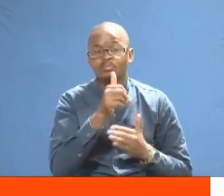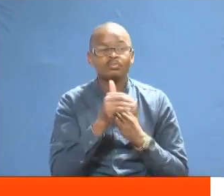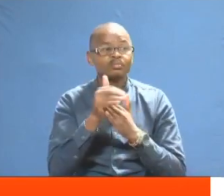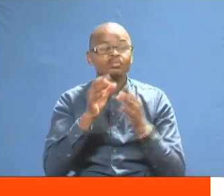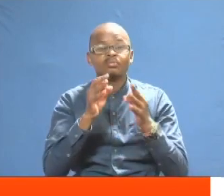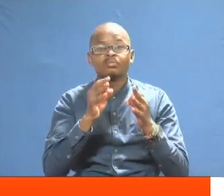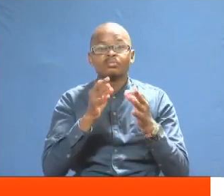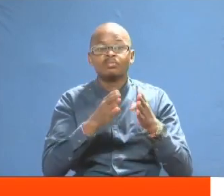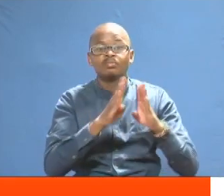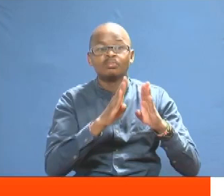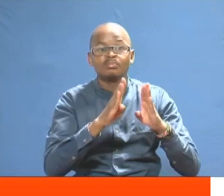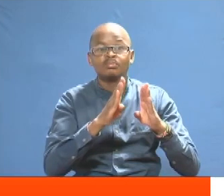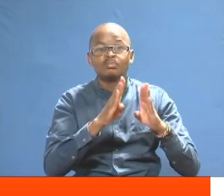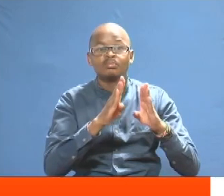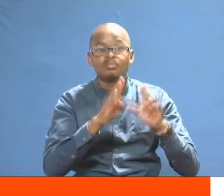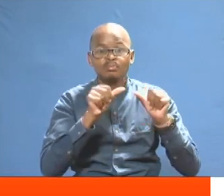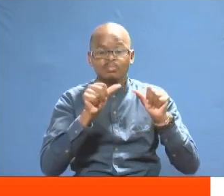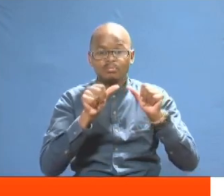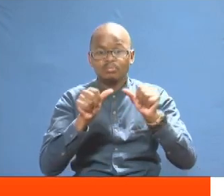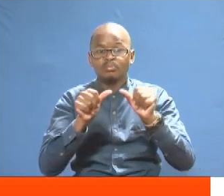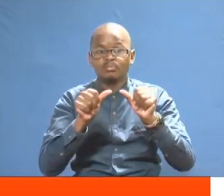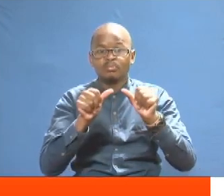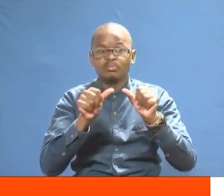Because if we don't allow, if we continue